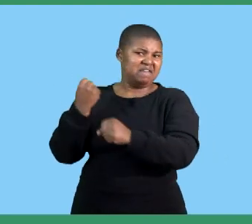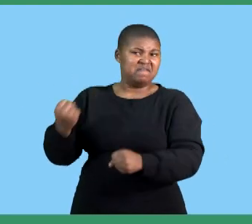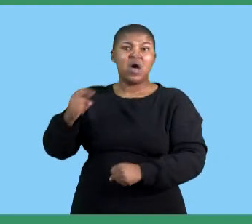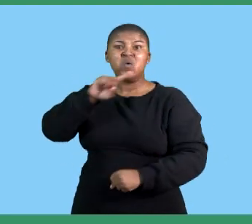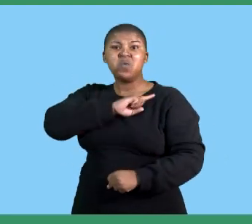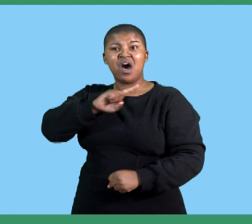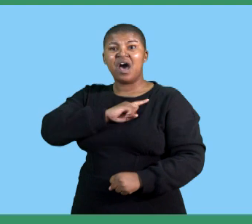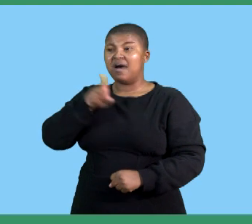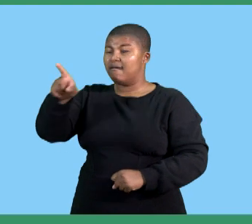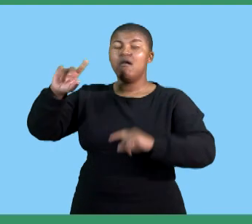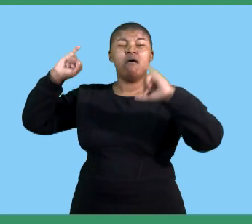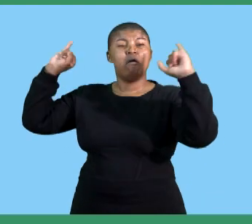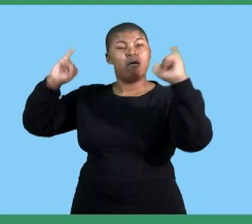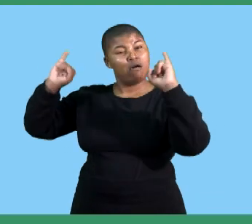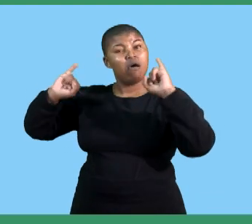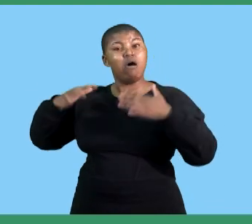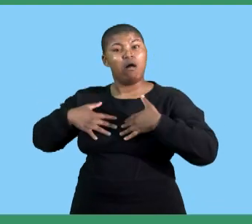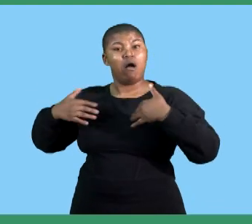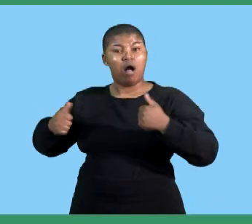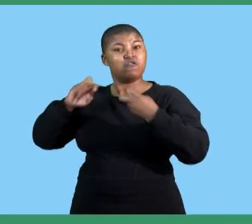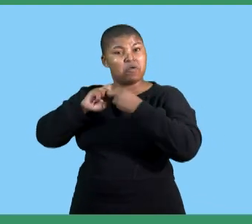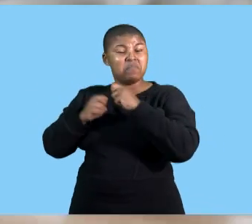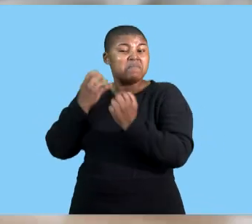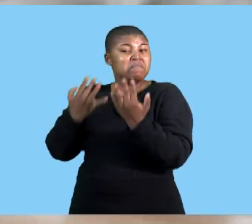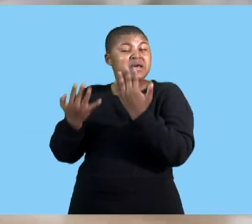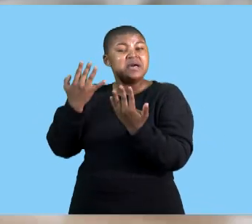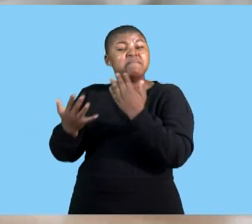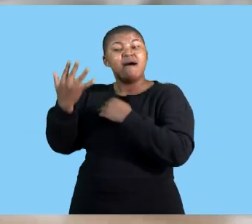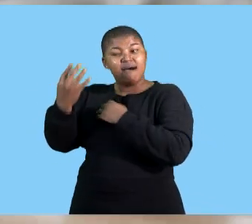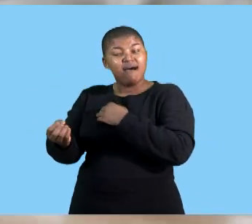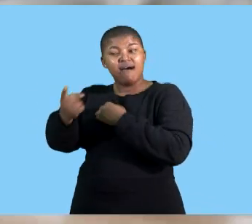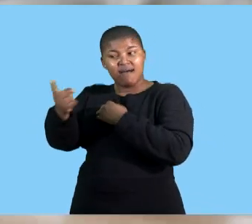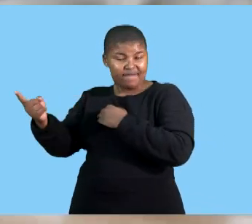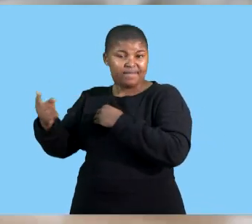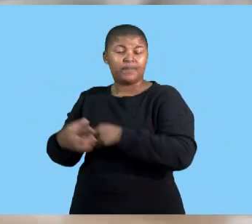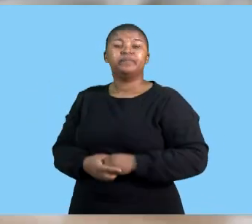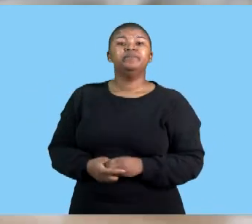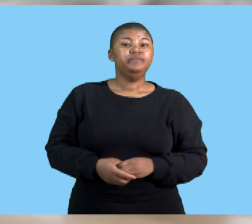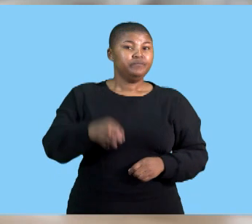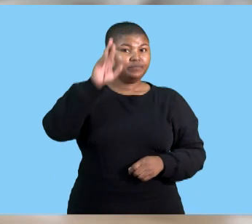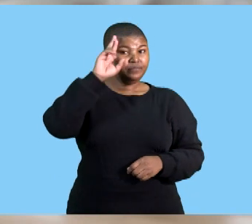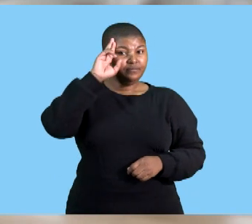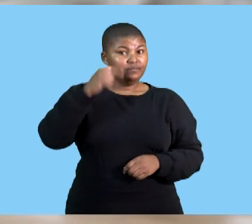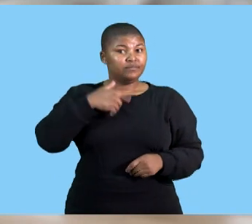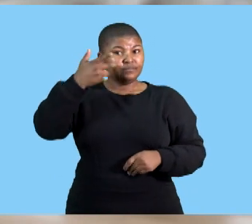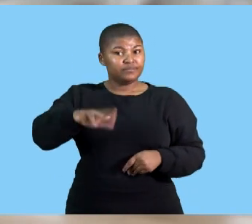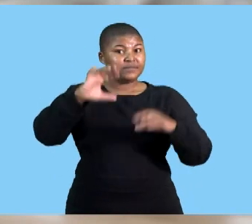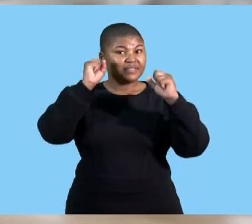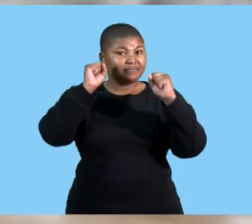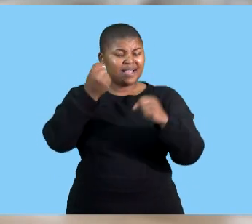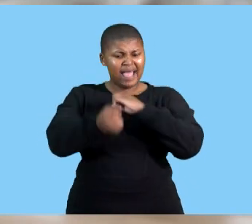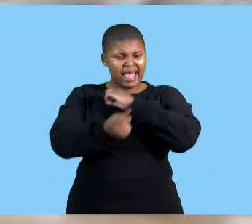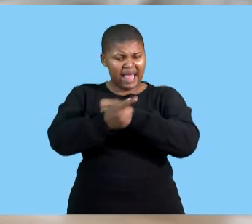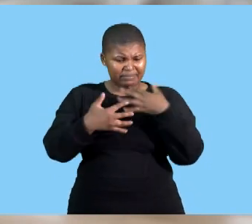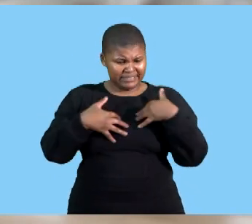or because they have serious health problems. Now remember, as I said, grade 11s, when you are experiencing